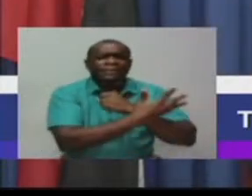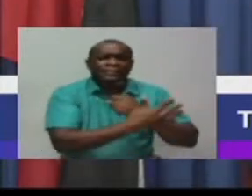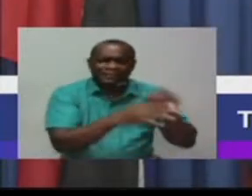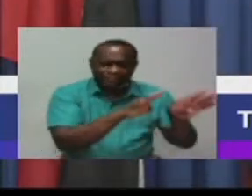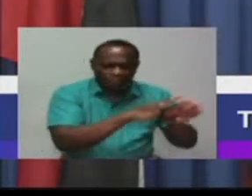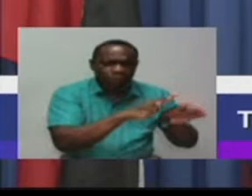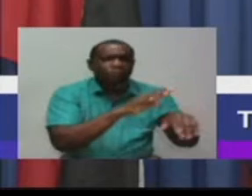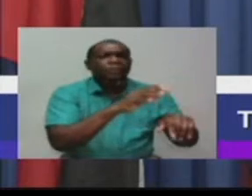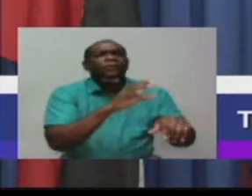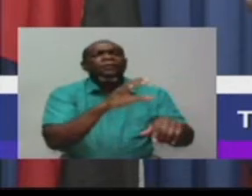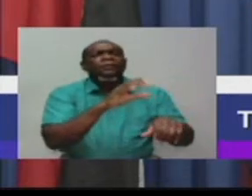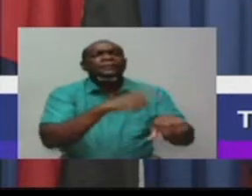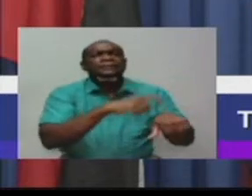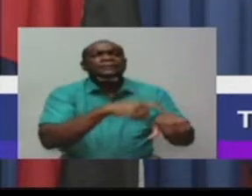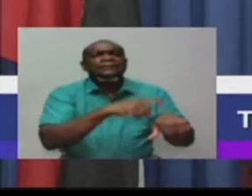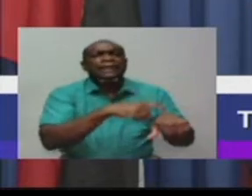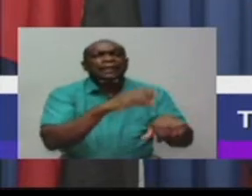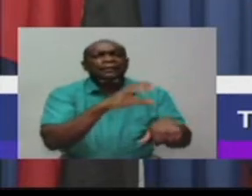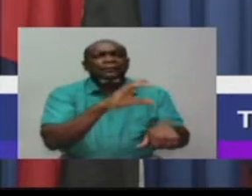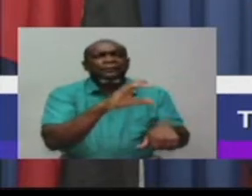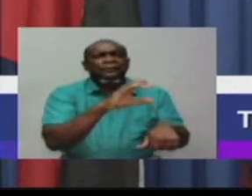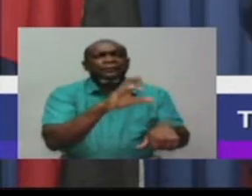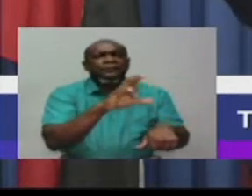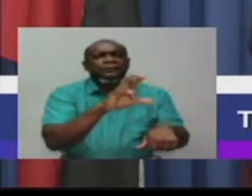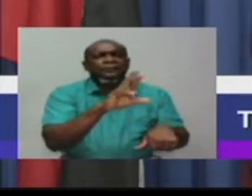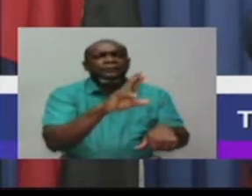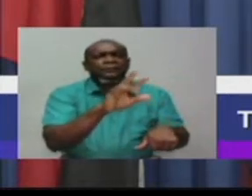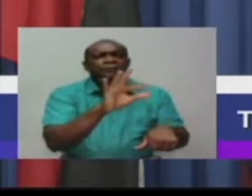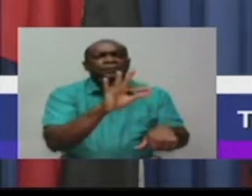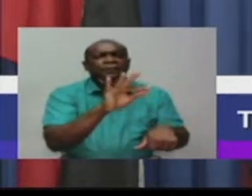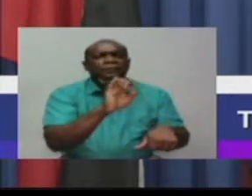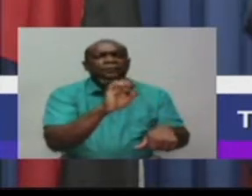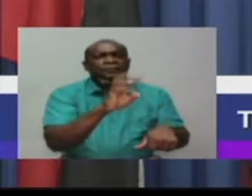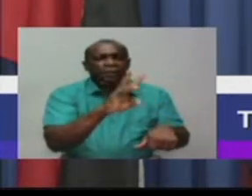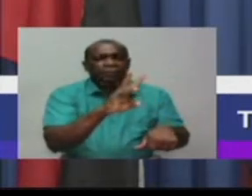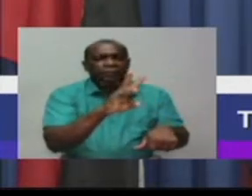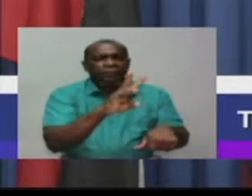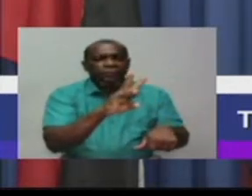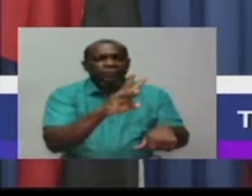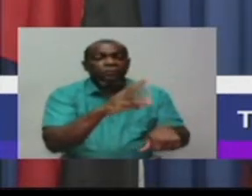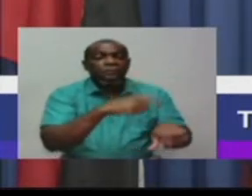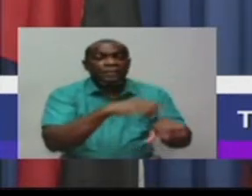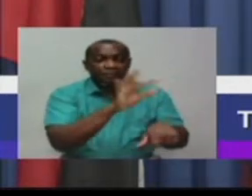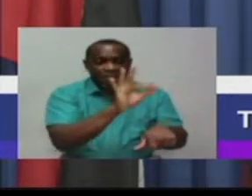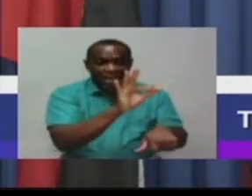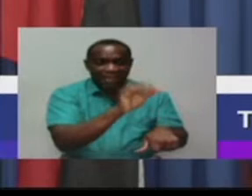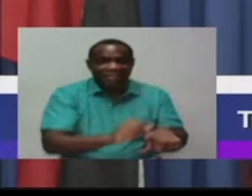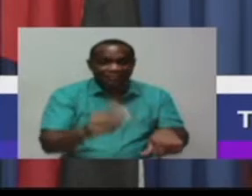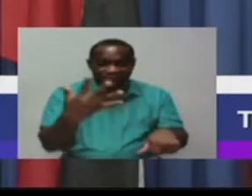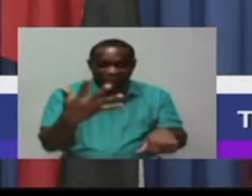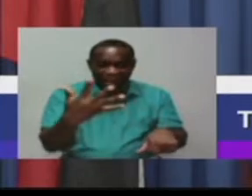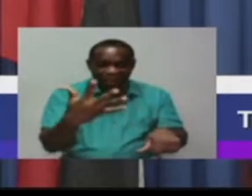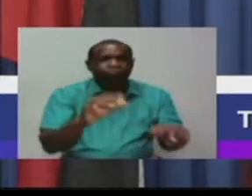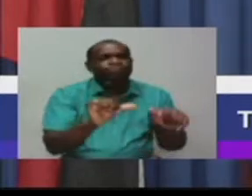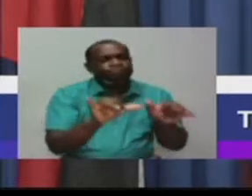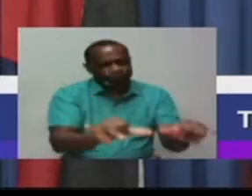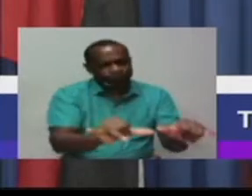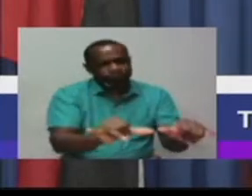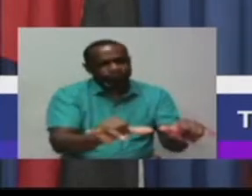concern. They are of concern, but because we are there is why we have to keep it there. Let us not do